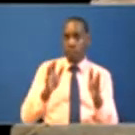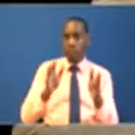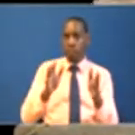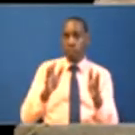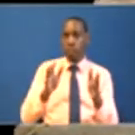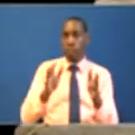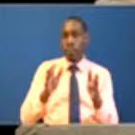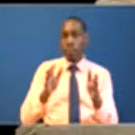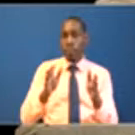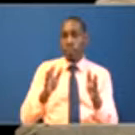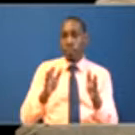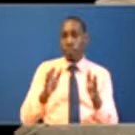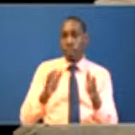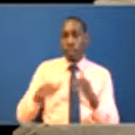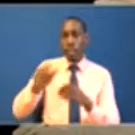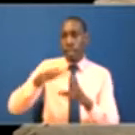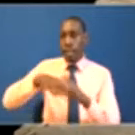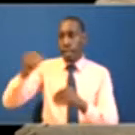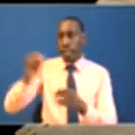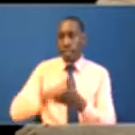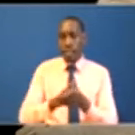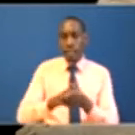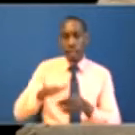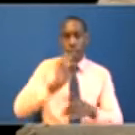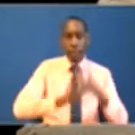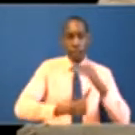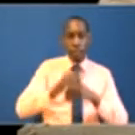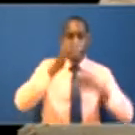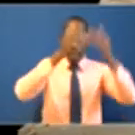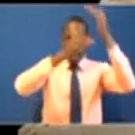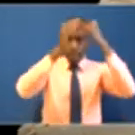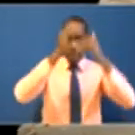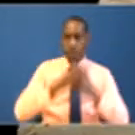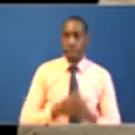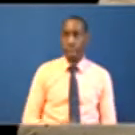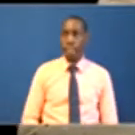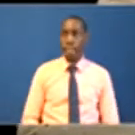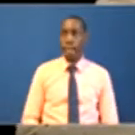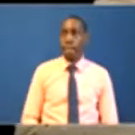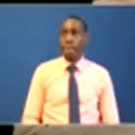what is happening at the exit or the entrance of this compass